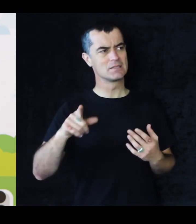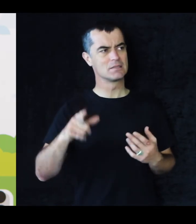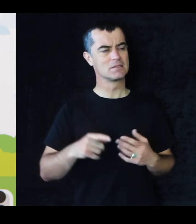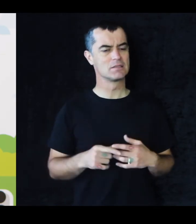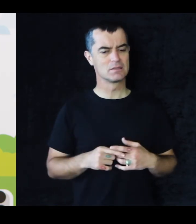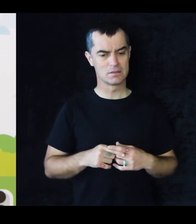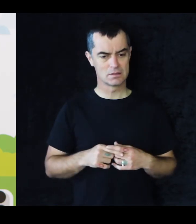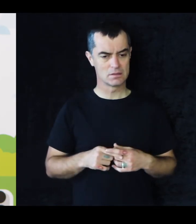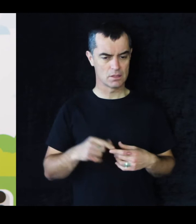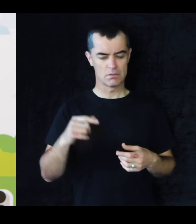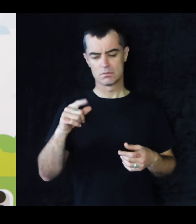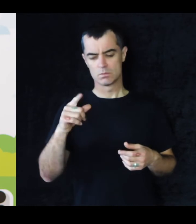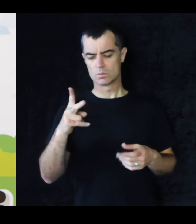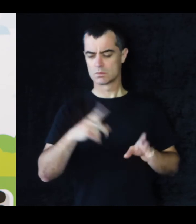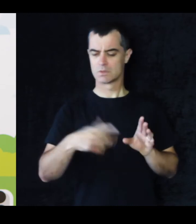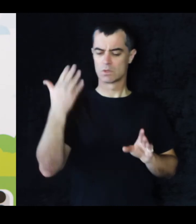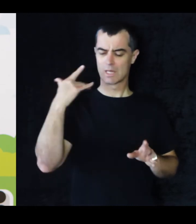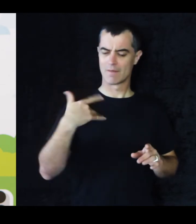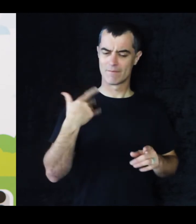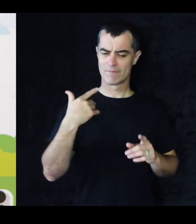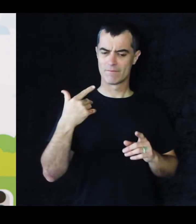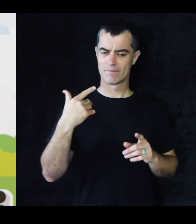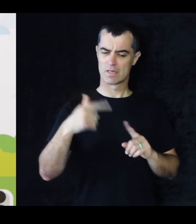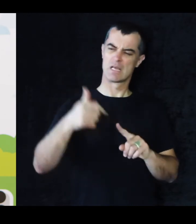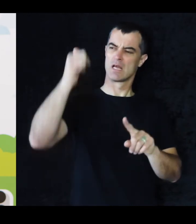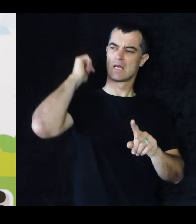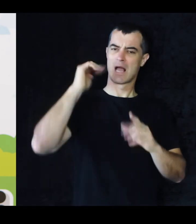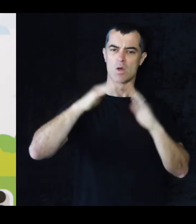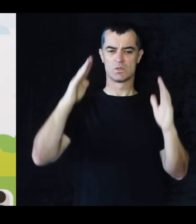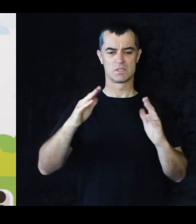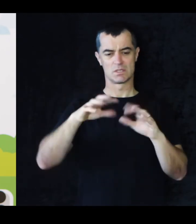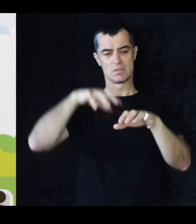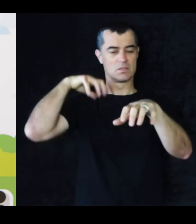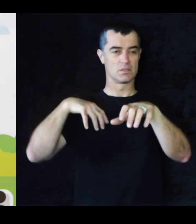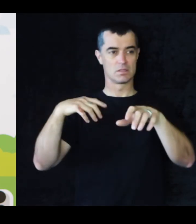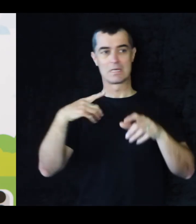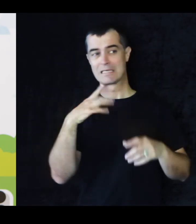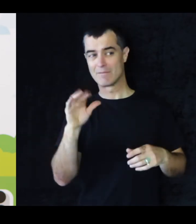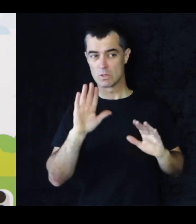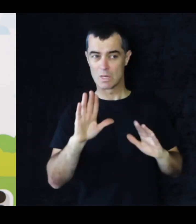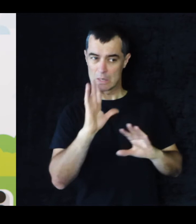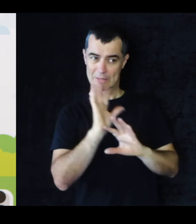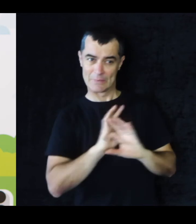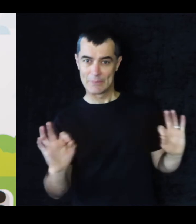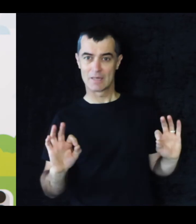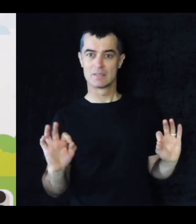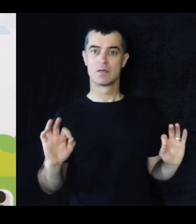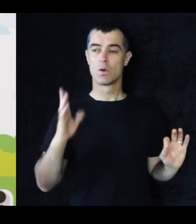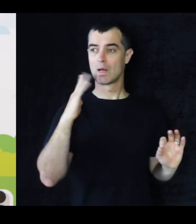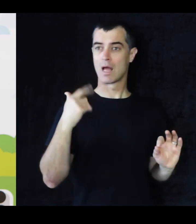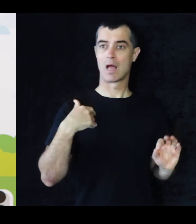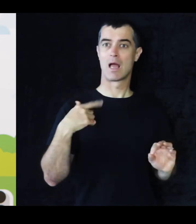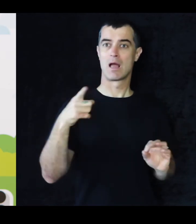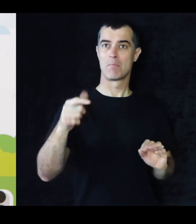at a place a couple of years ago. She lived across the back fence. It was like I had to be super,